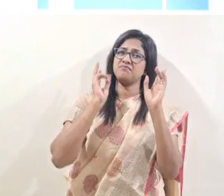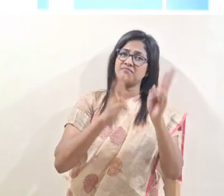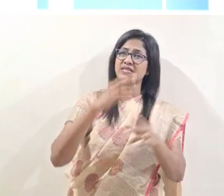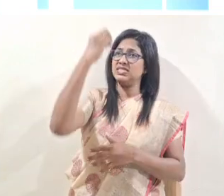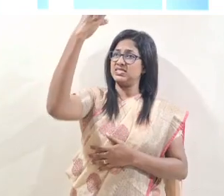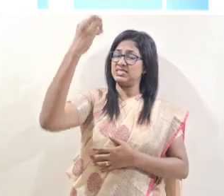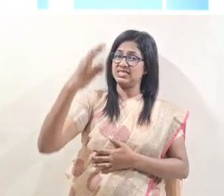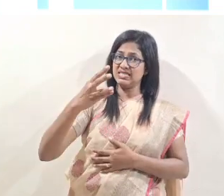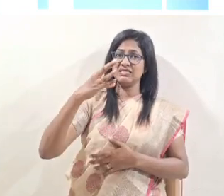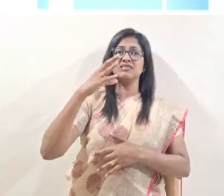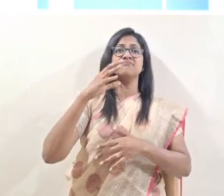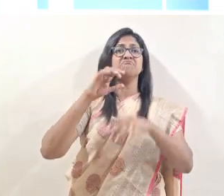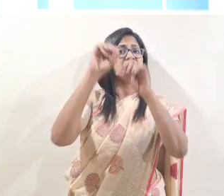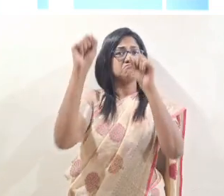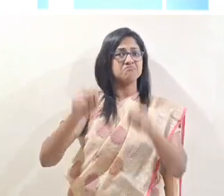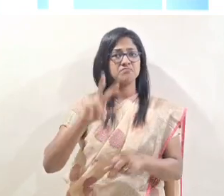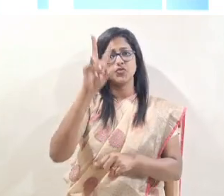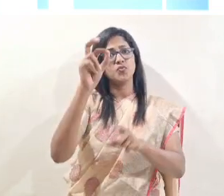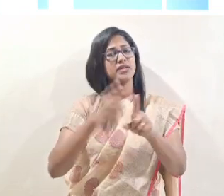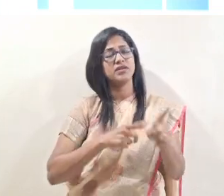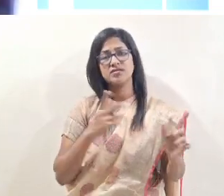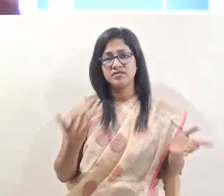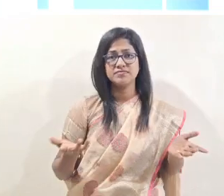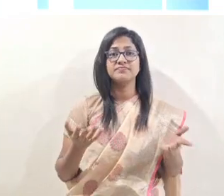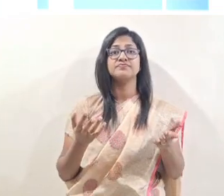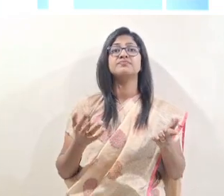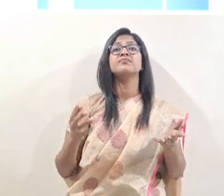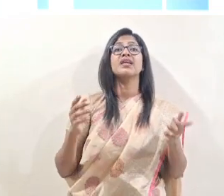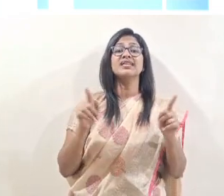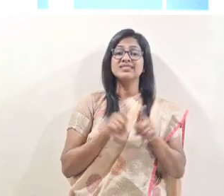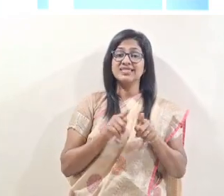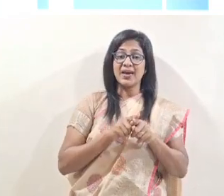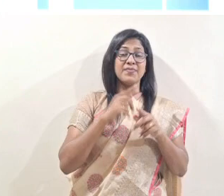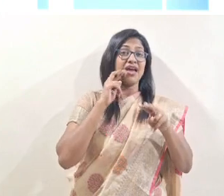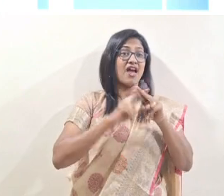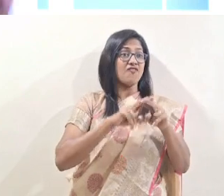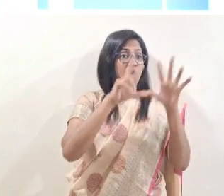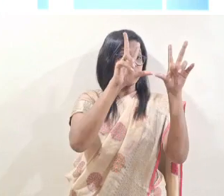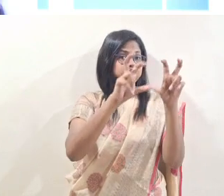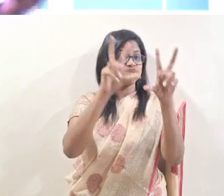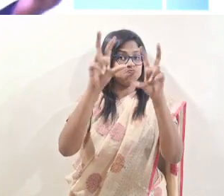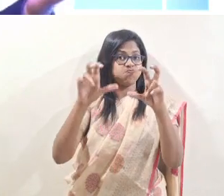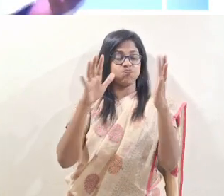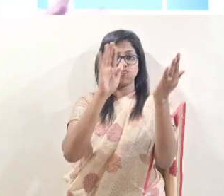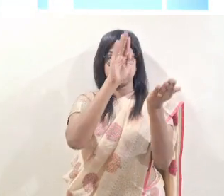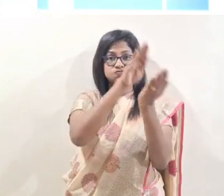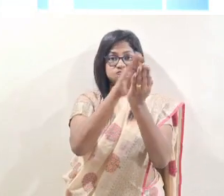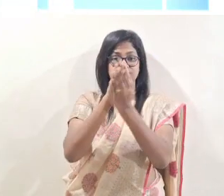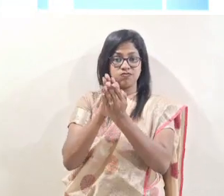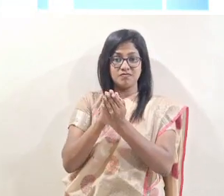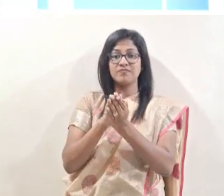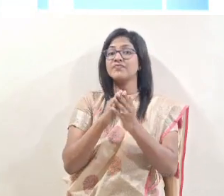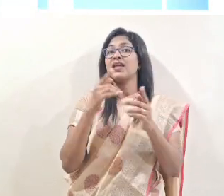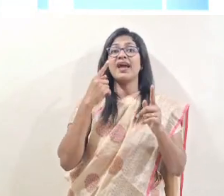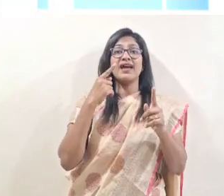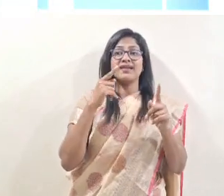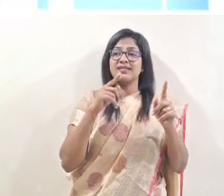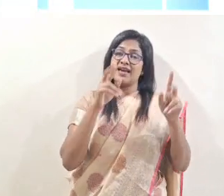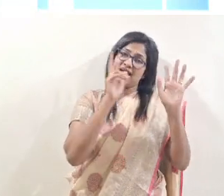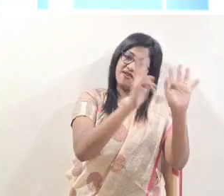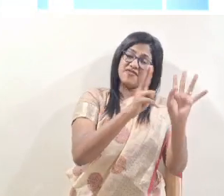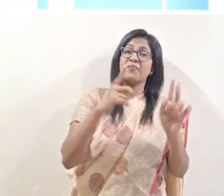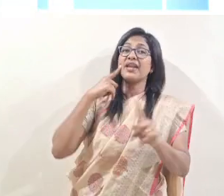system is there for 20 years. So that kind of a freeze when we have, this is not what is happening in the IT system.